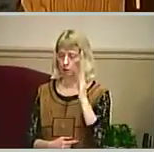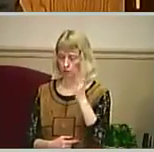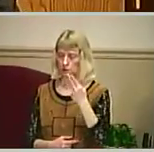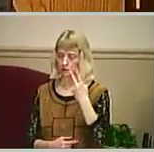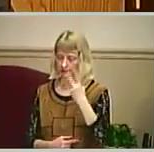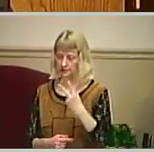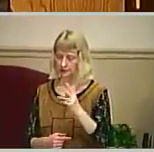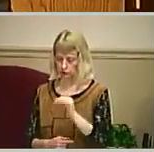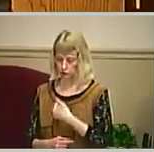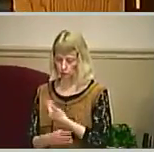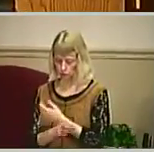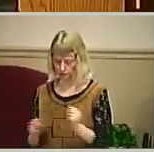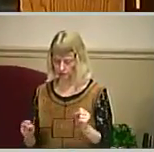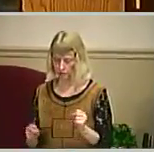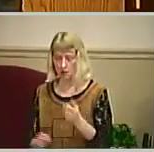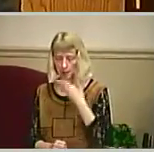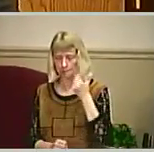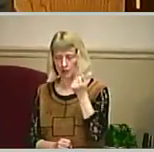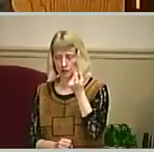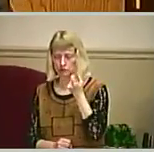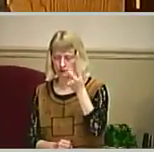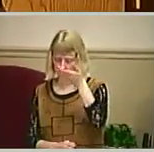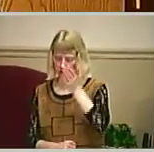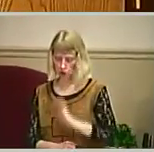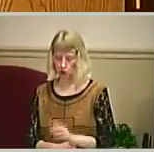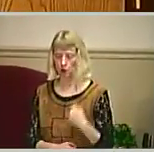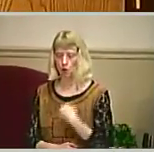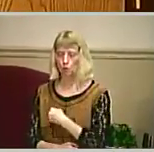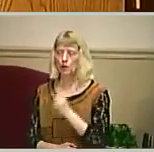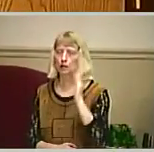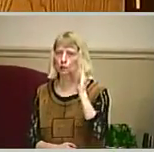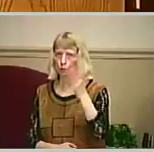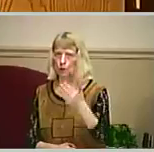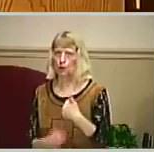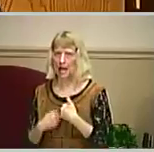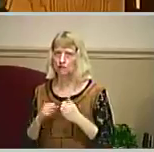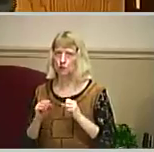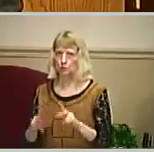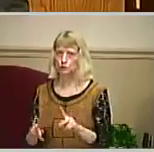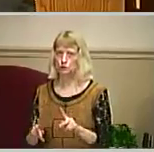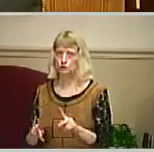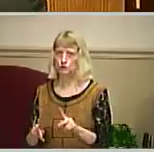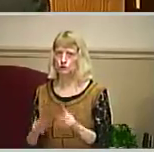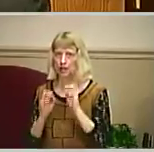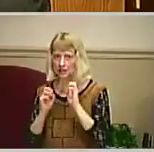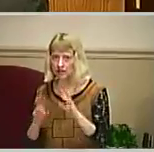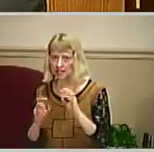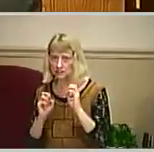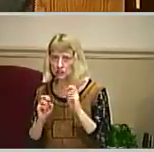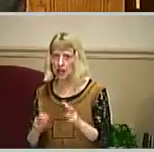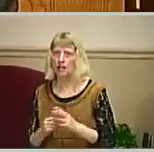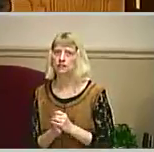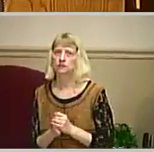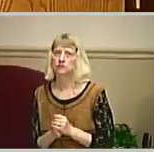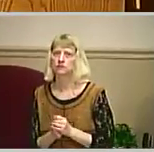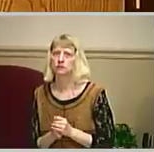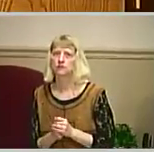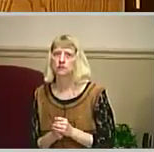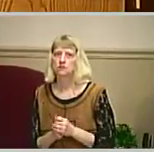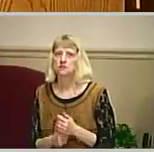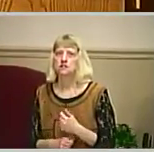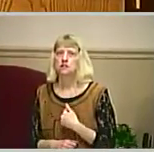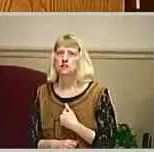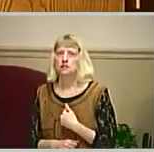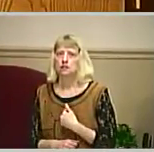saved. We will have a greater understanding of who God is. And we will have an opportunity to evangelize.